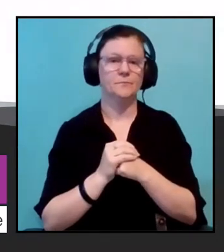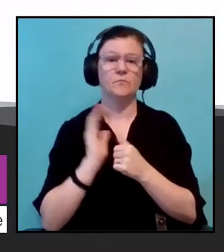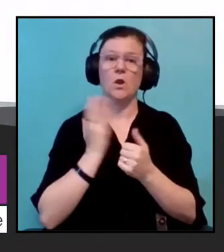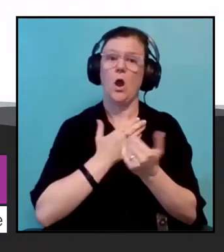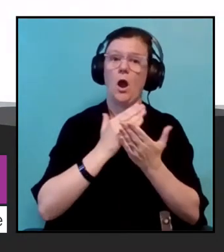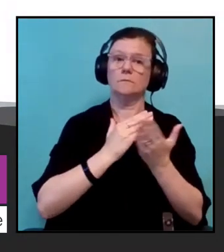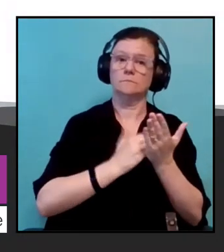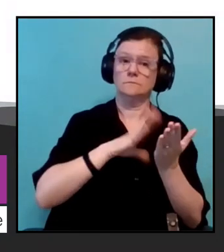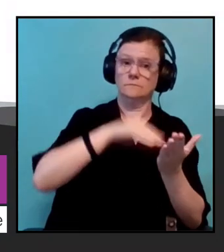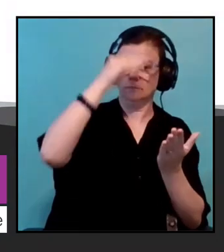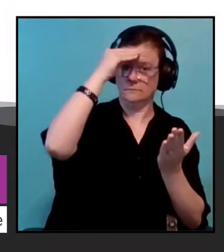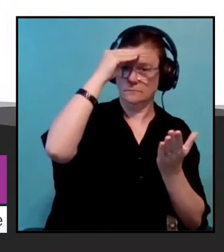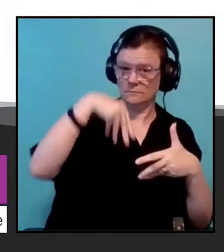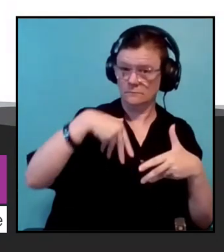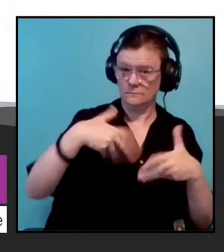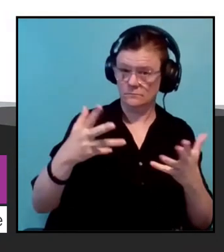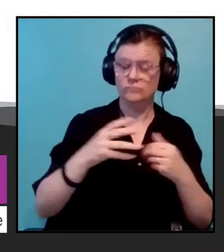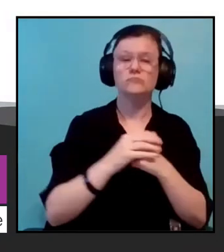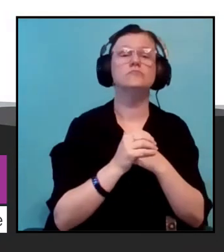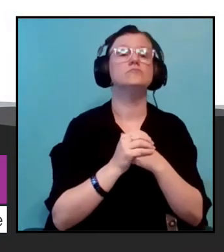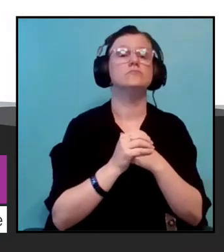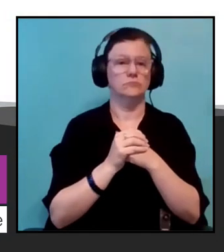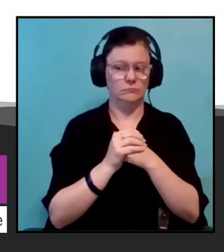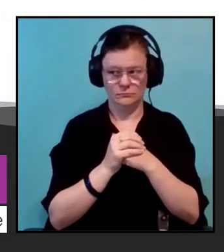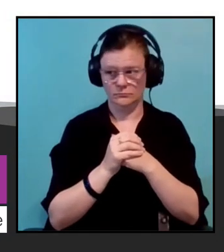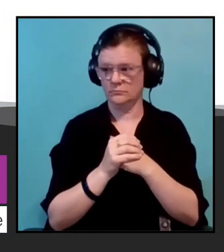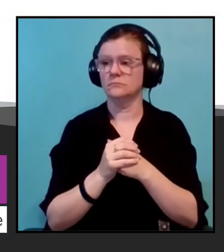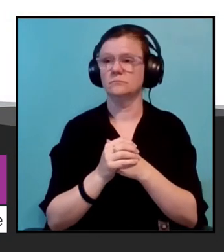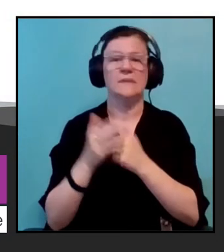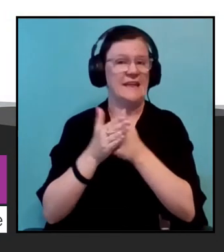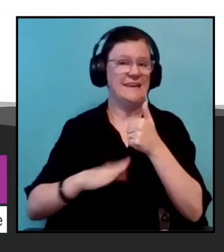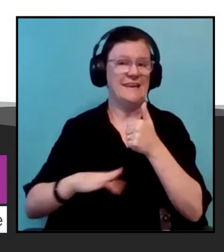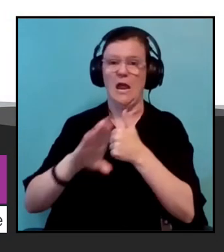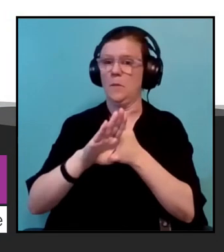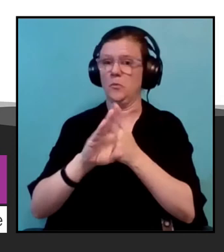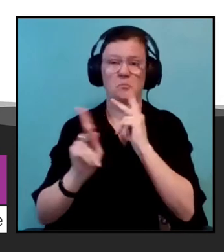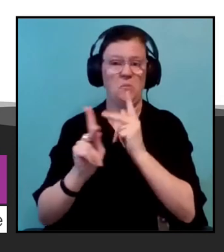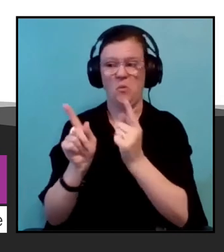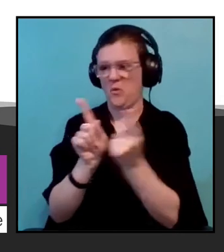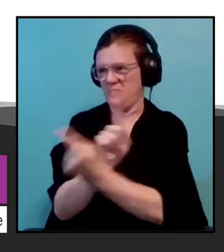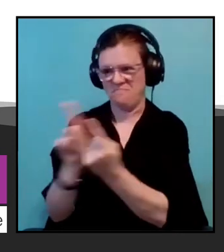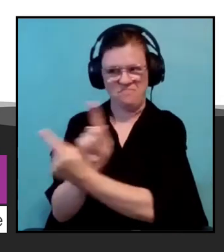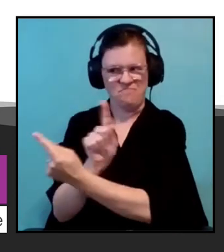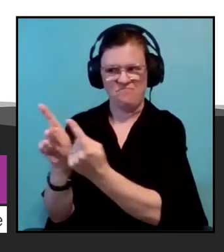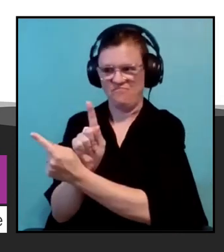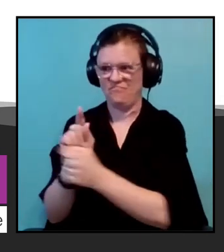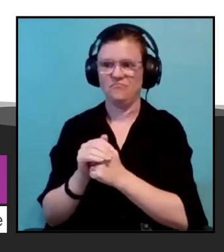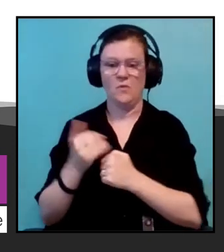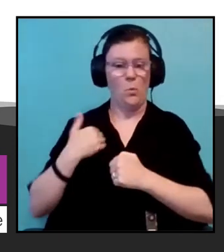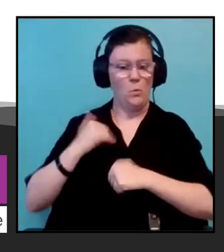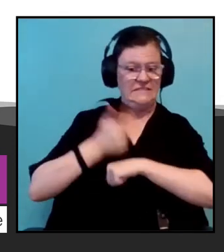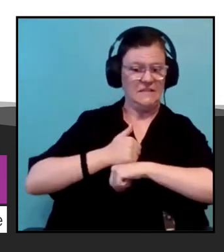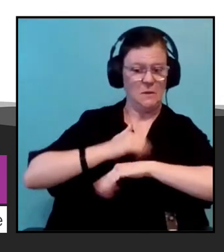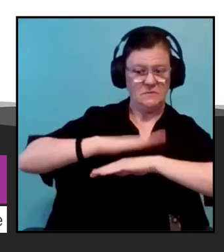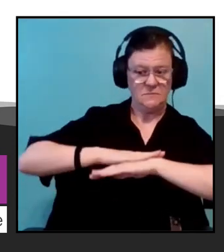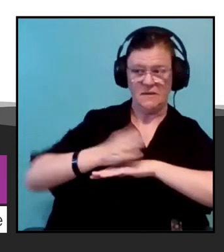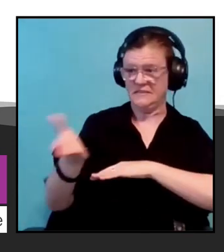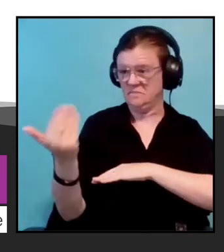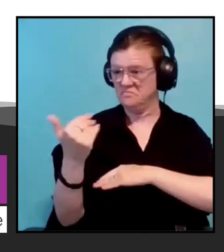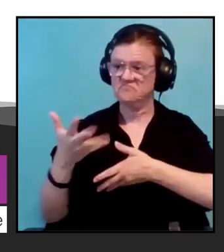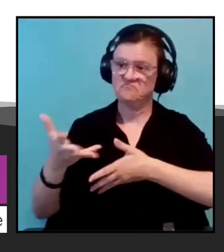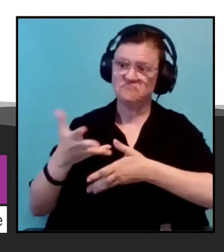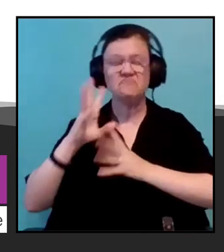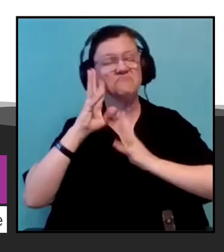takeaways include we were able to meet Bed-Stuy folks where they were. We held space for them to reimagine, share,